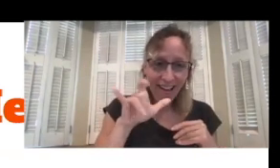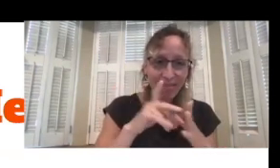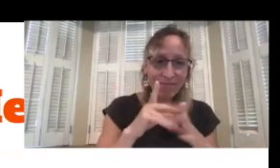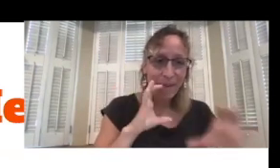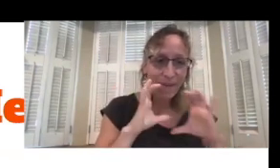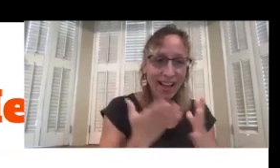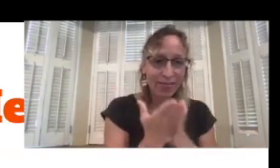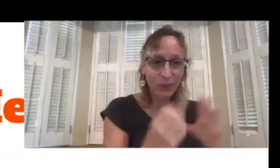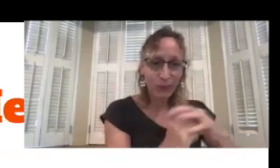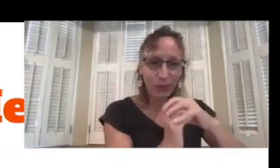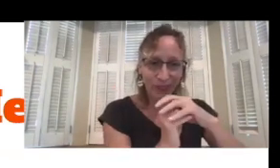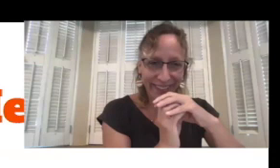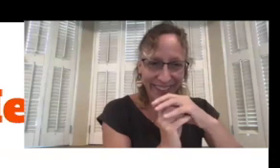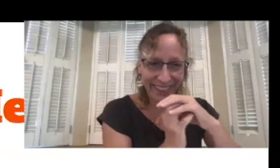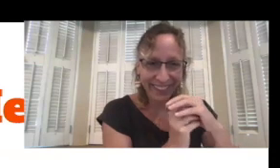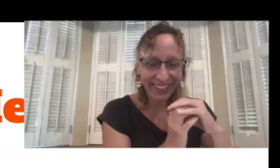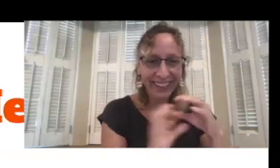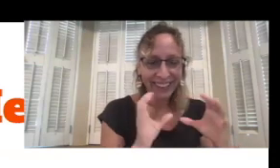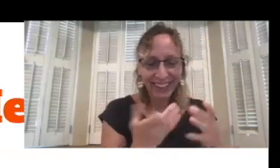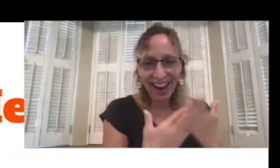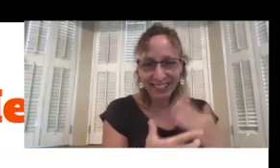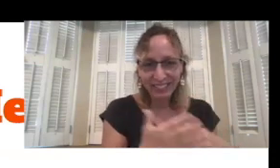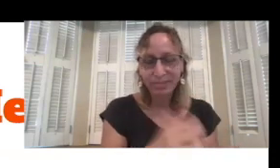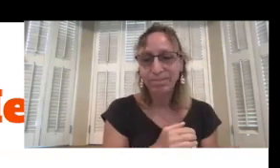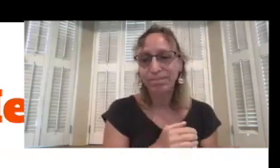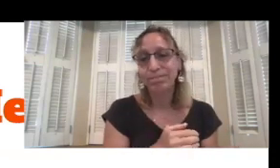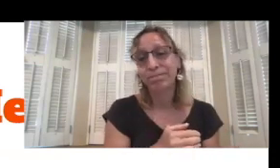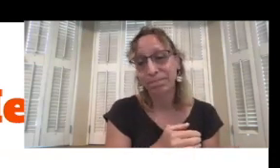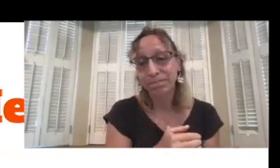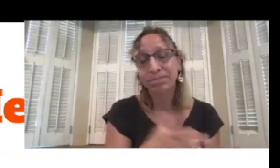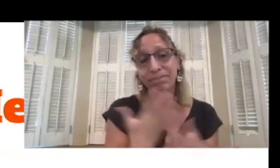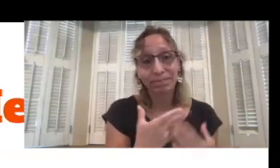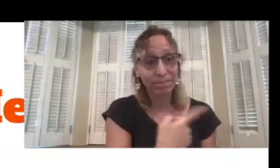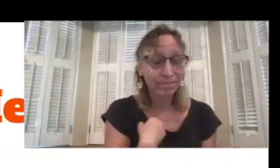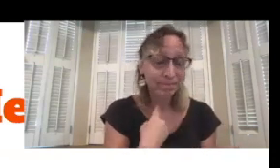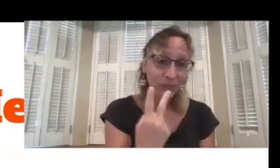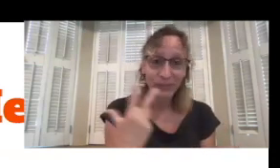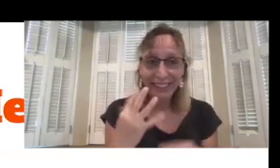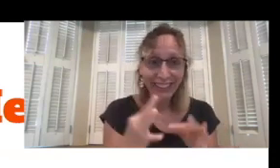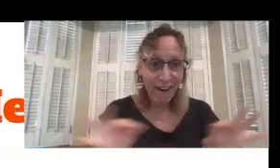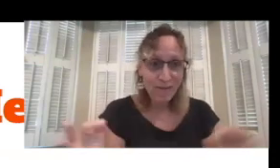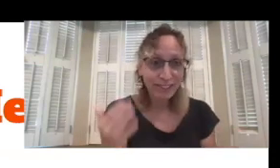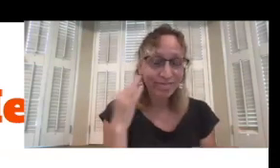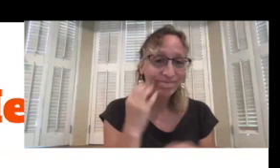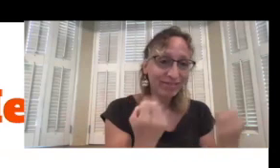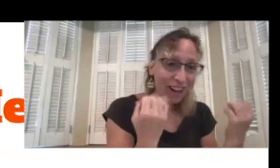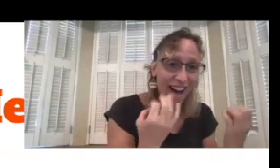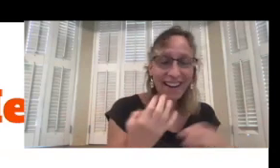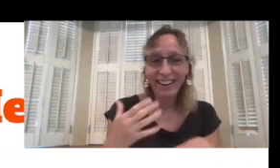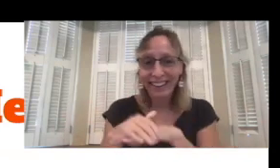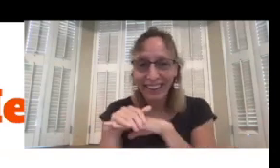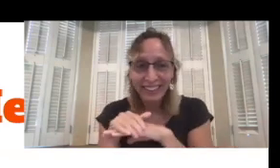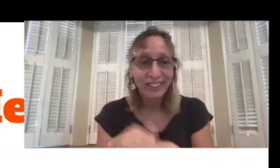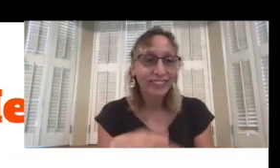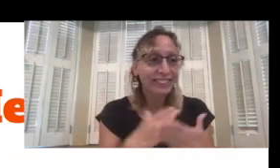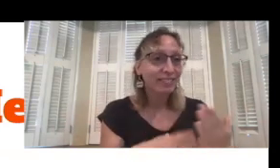Other students may be deaf-blind and use protactile sign language in order to communicate, protactile meaning a handheld provided in the